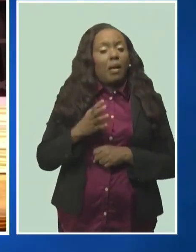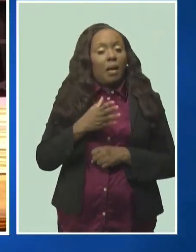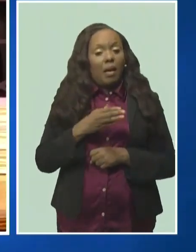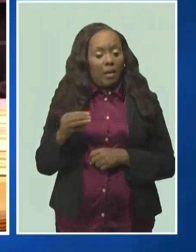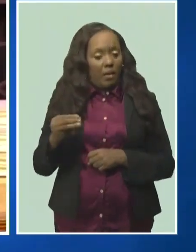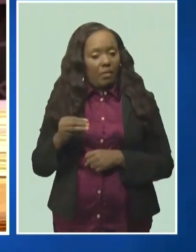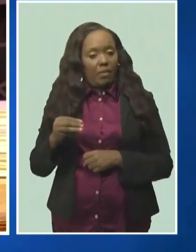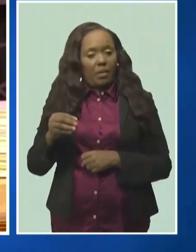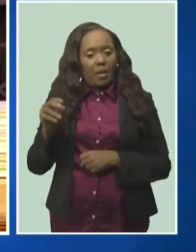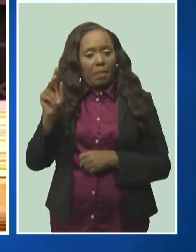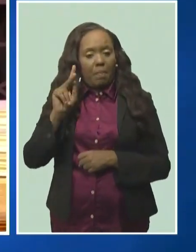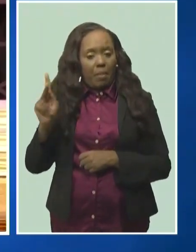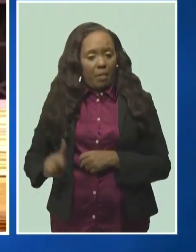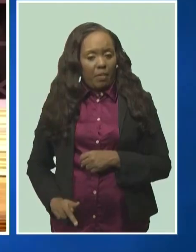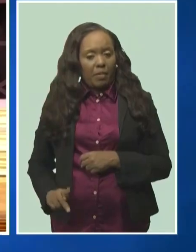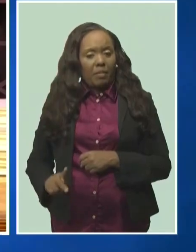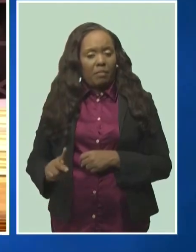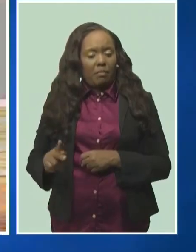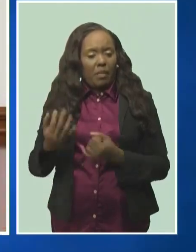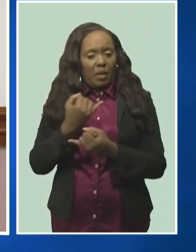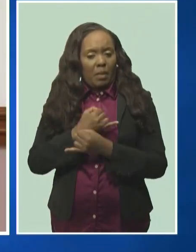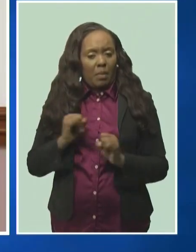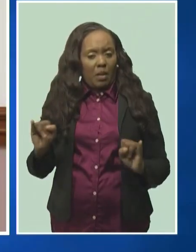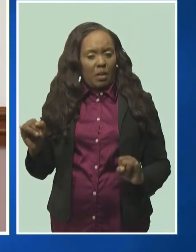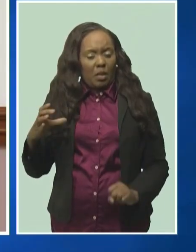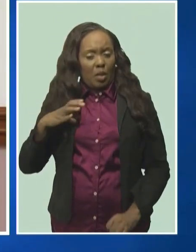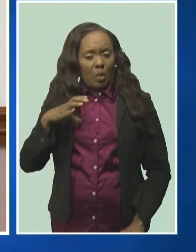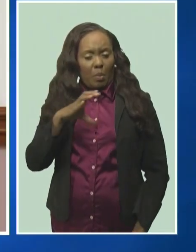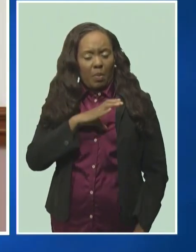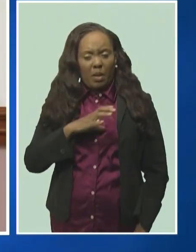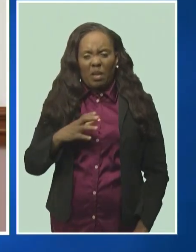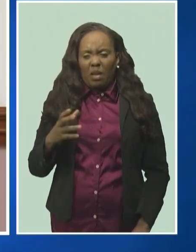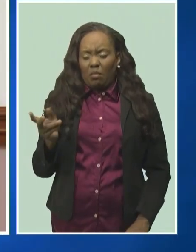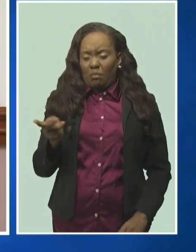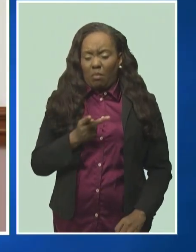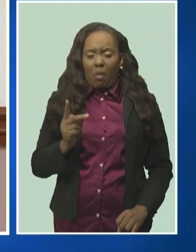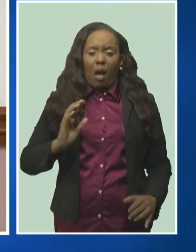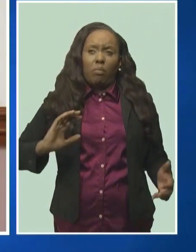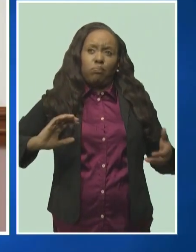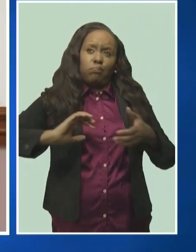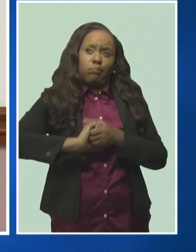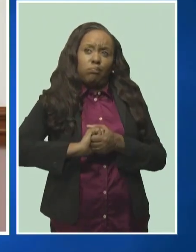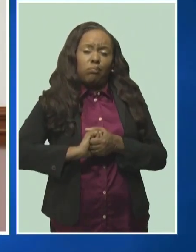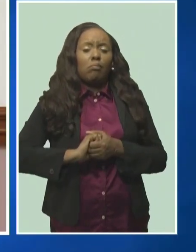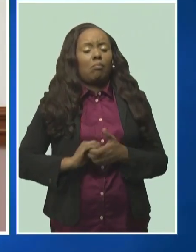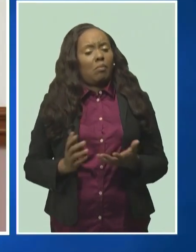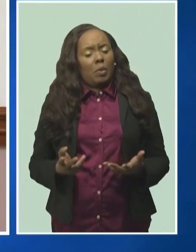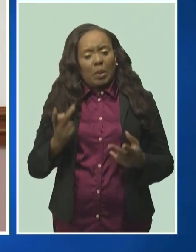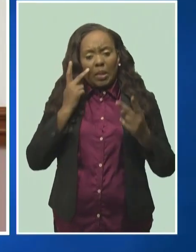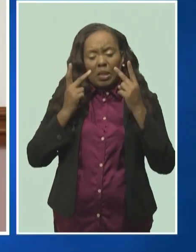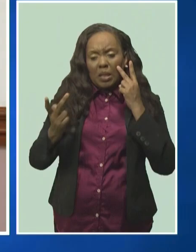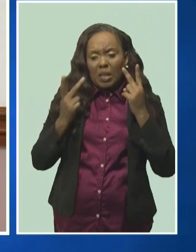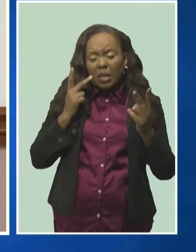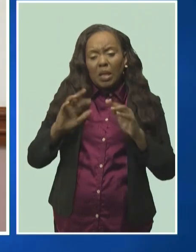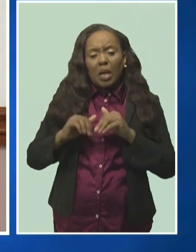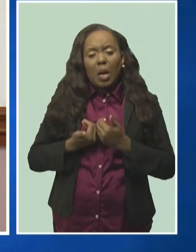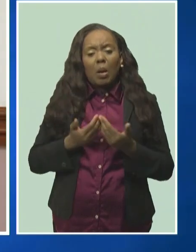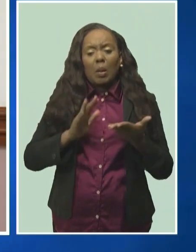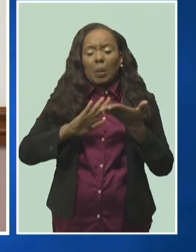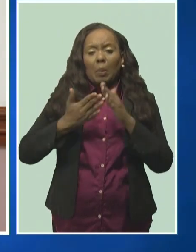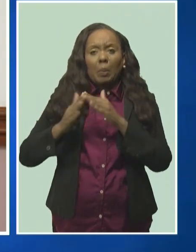Independence Committees, we work in partnership, and we look at the ways in which the